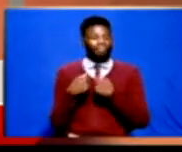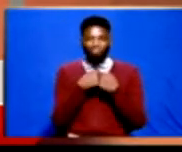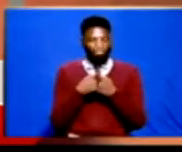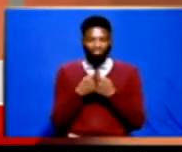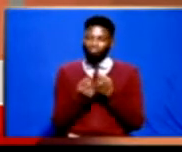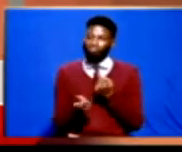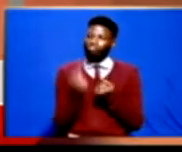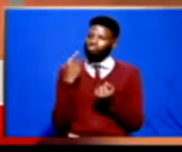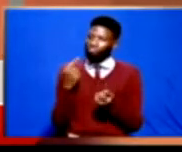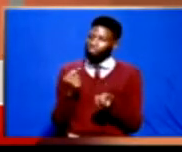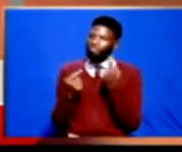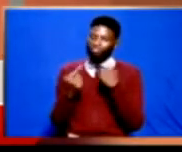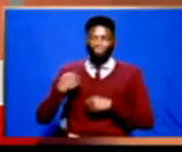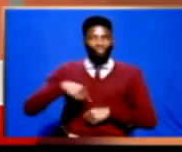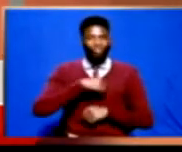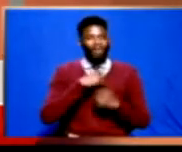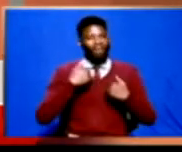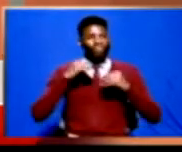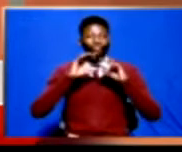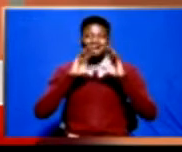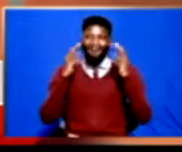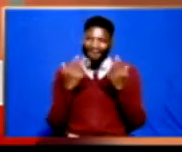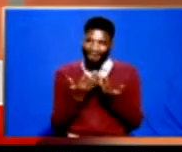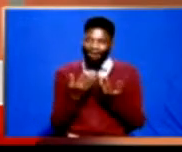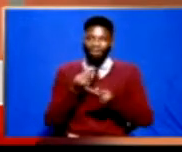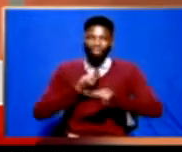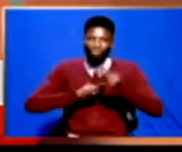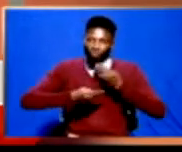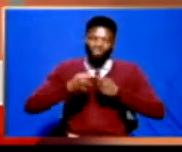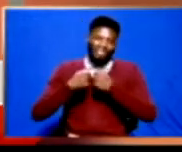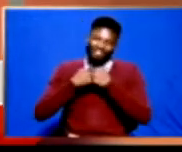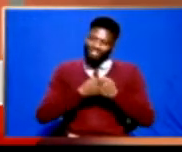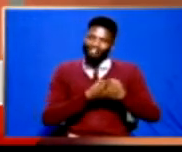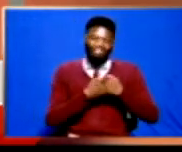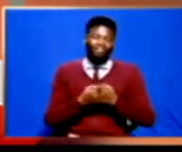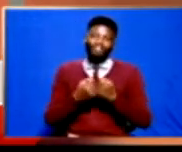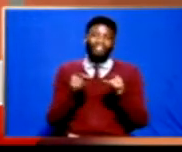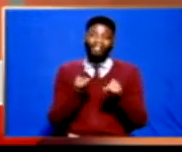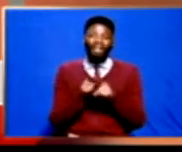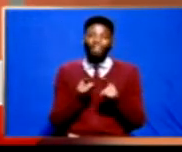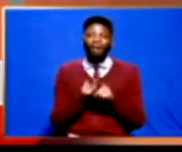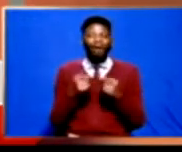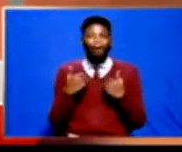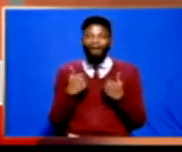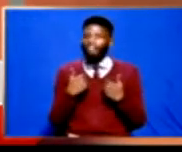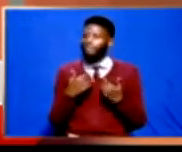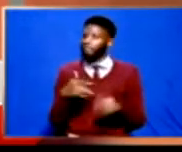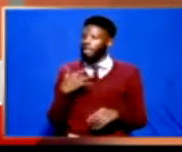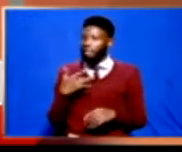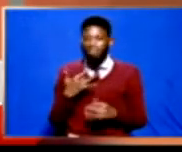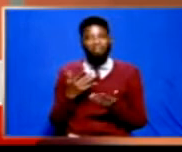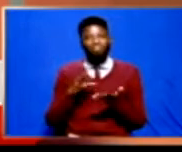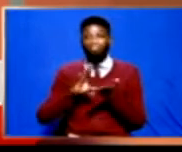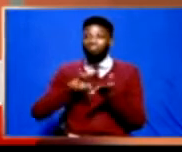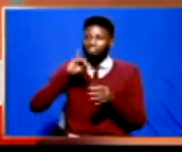been facing global economic challenges, and there's been very little appetite to invest in new